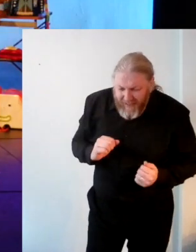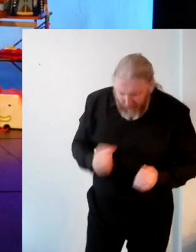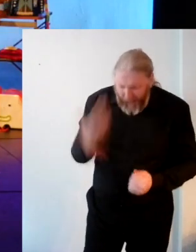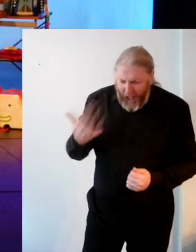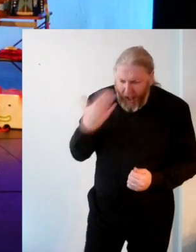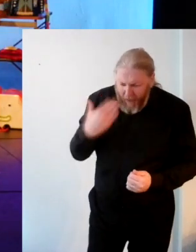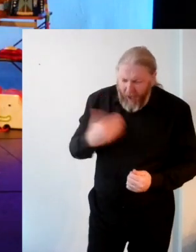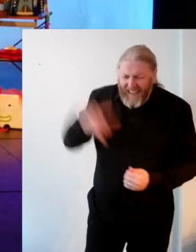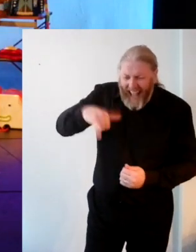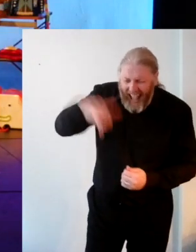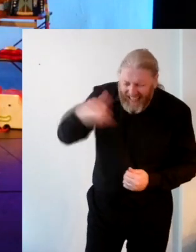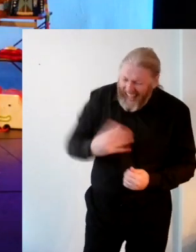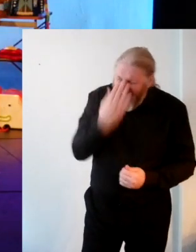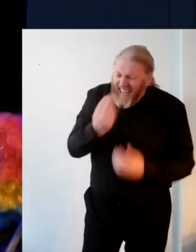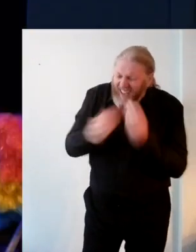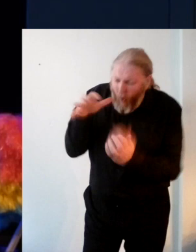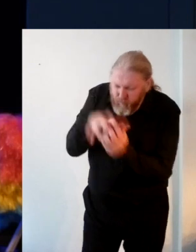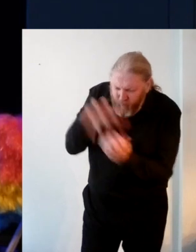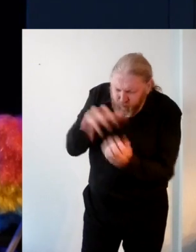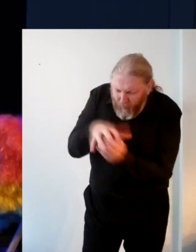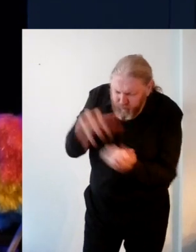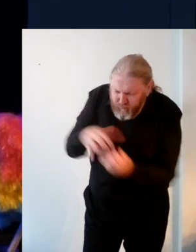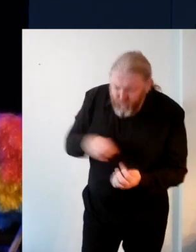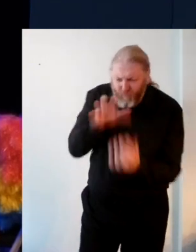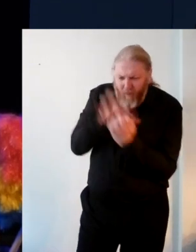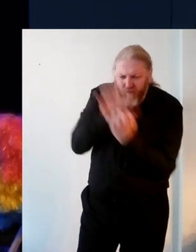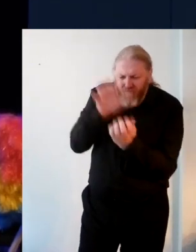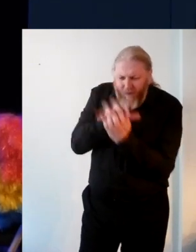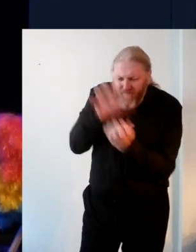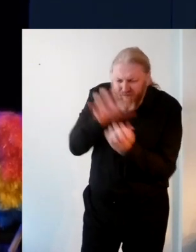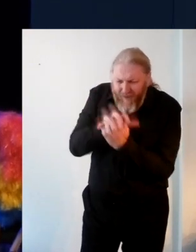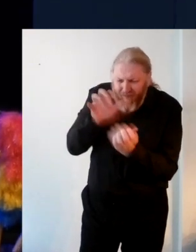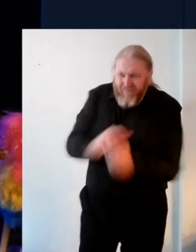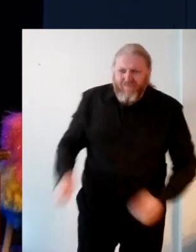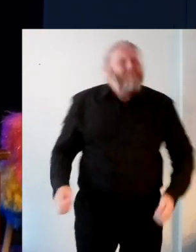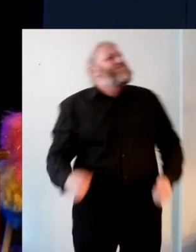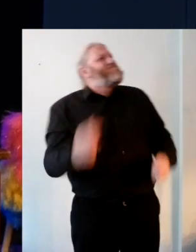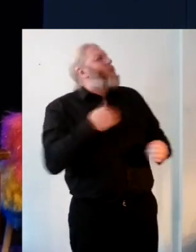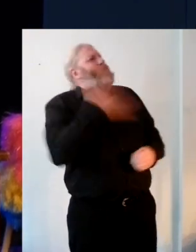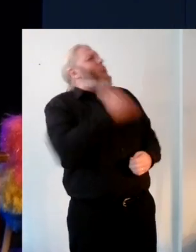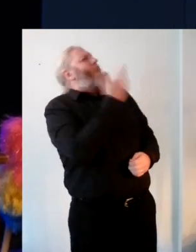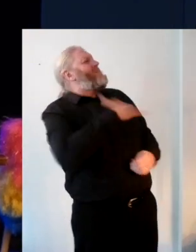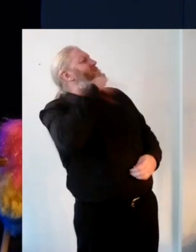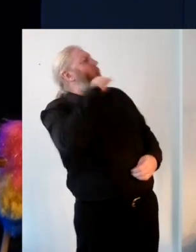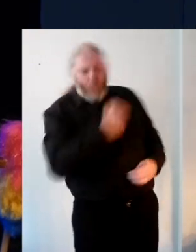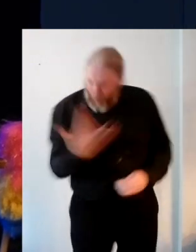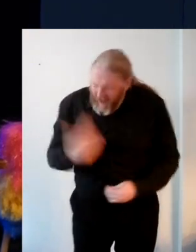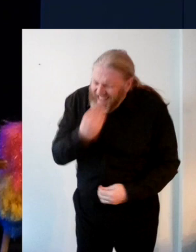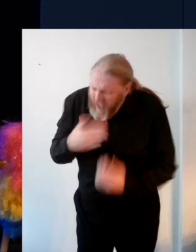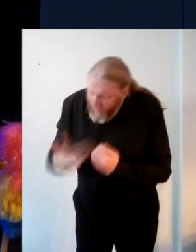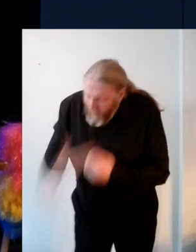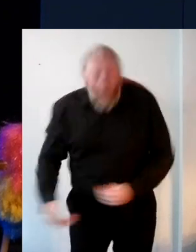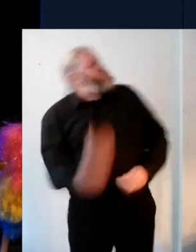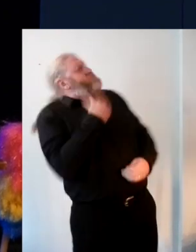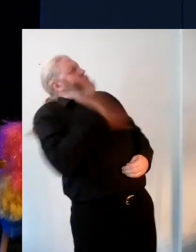Come on, pants case. Eat it. Yum yum yum yum. Oh, no, I don't want any more. No, just have some more. No, I don't